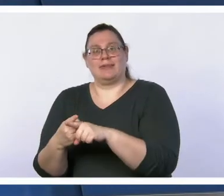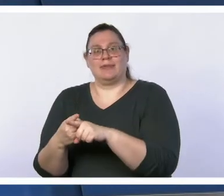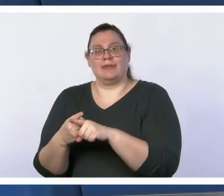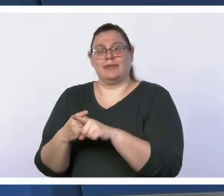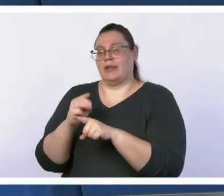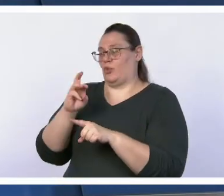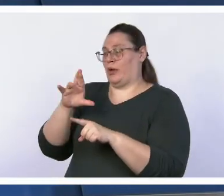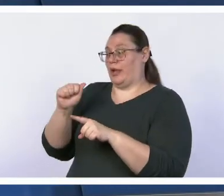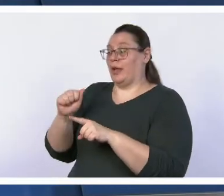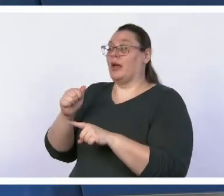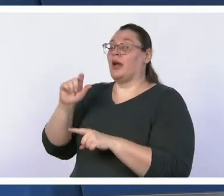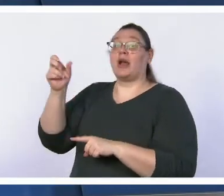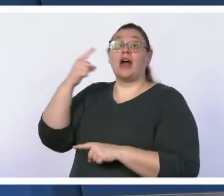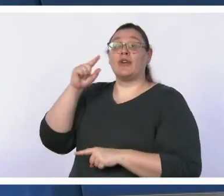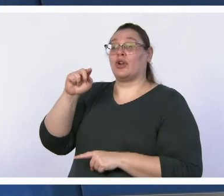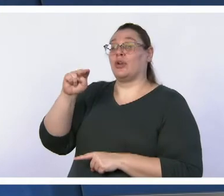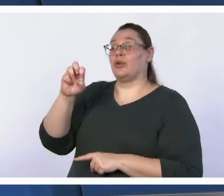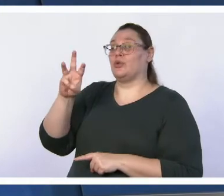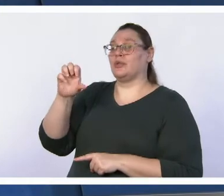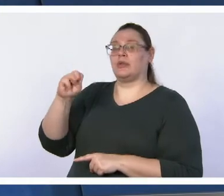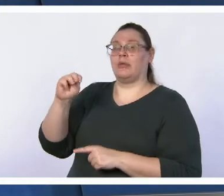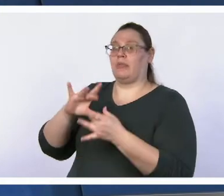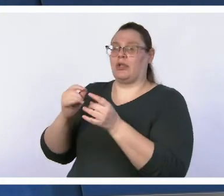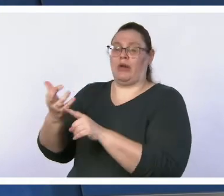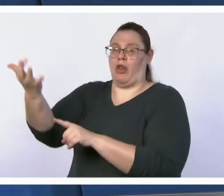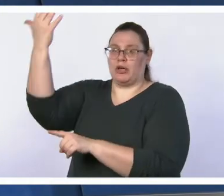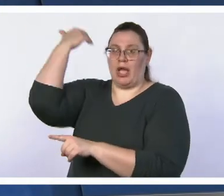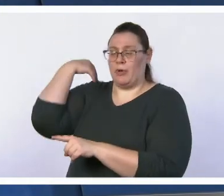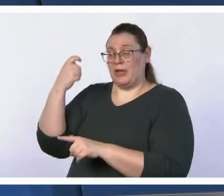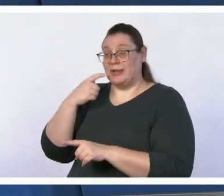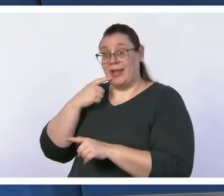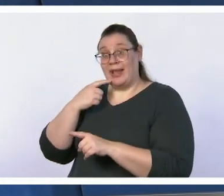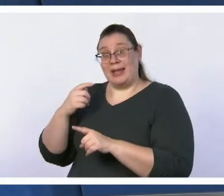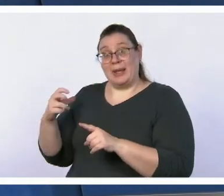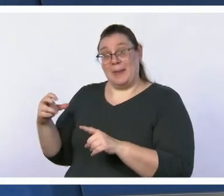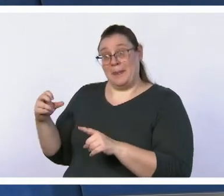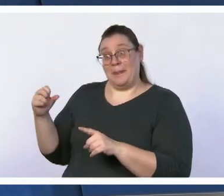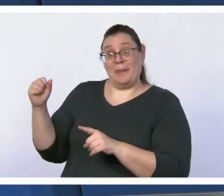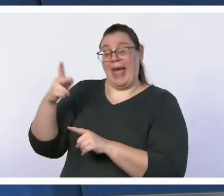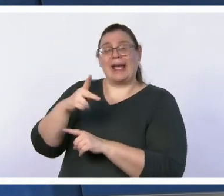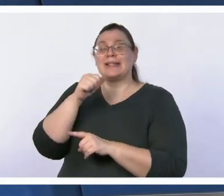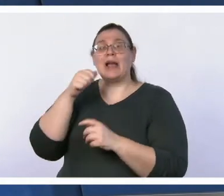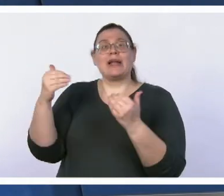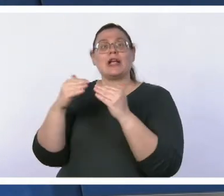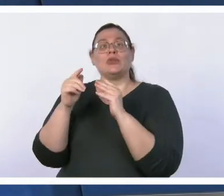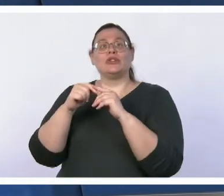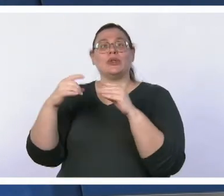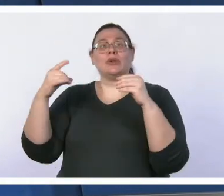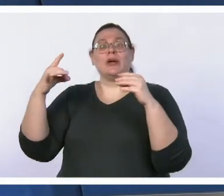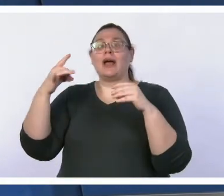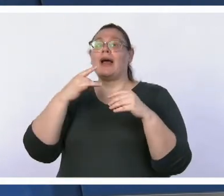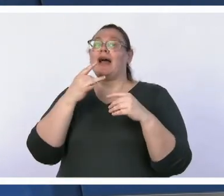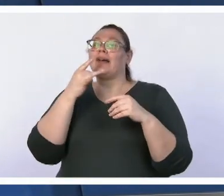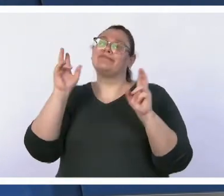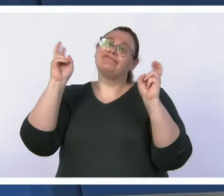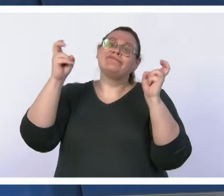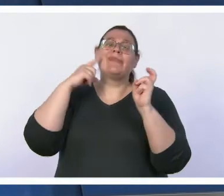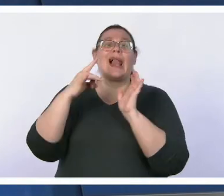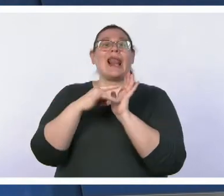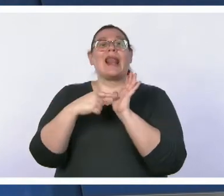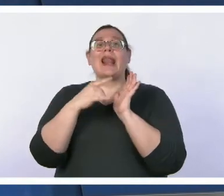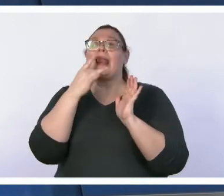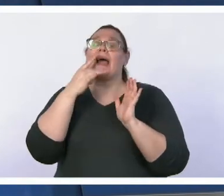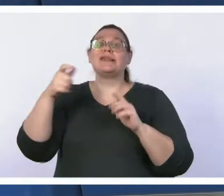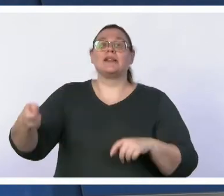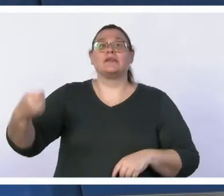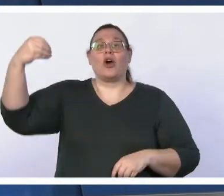a long time ago, going back is going to be not a light switch off and on, it's going to be a dimmer up and down. So